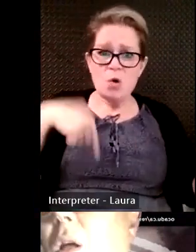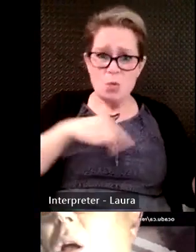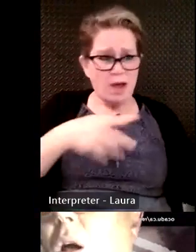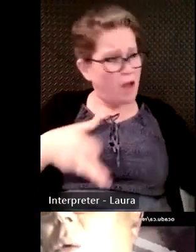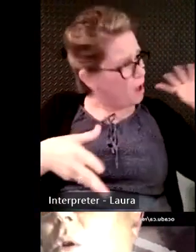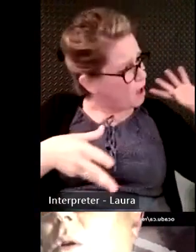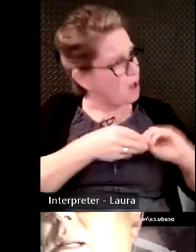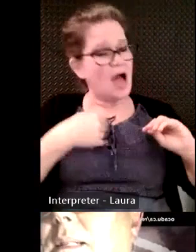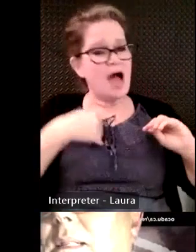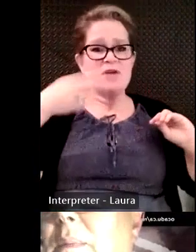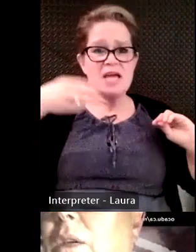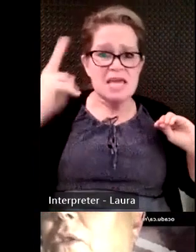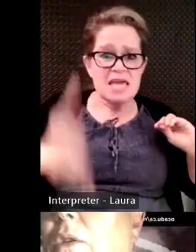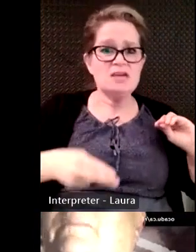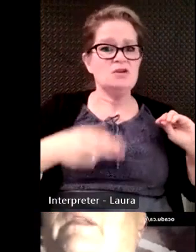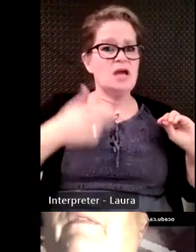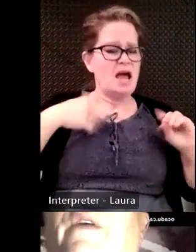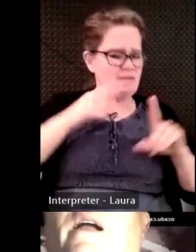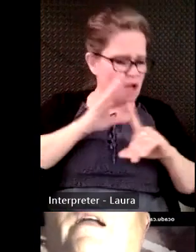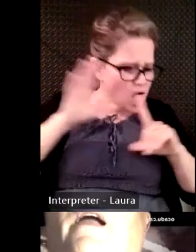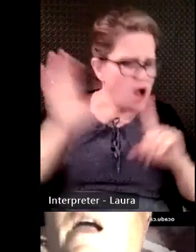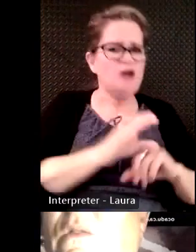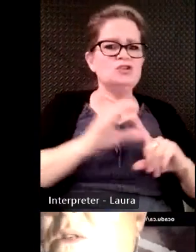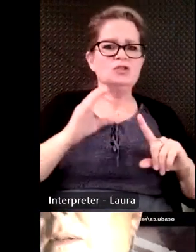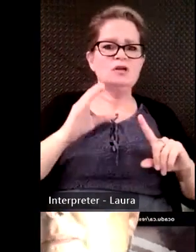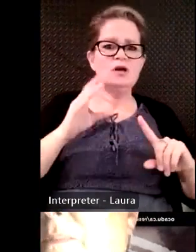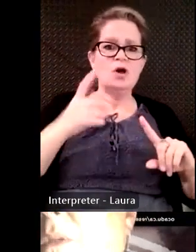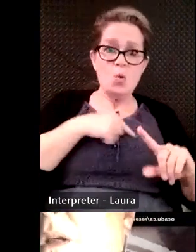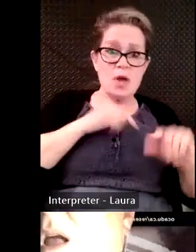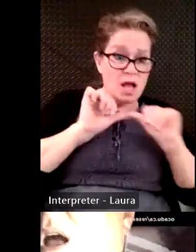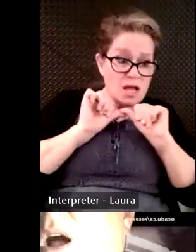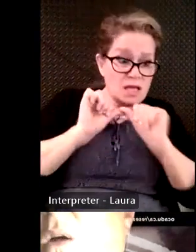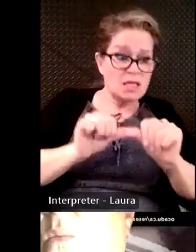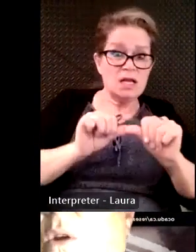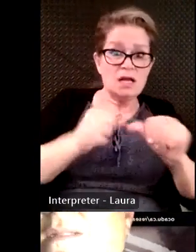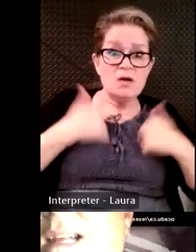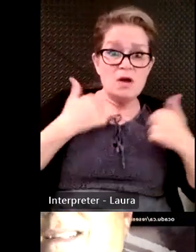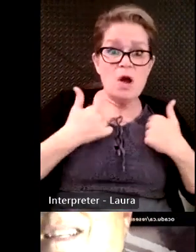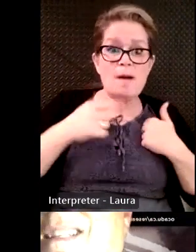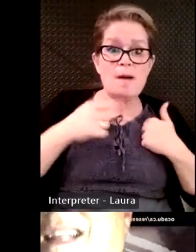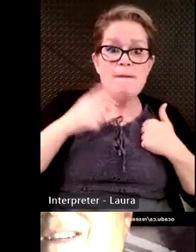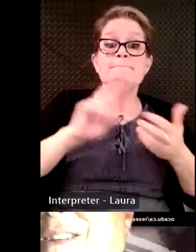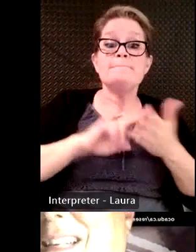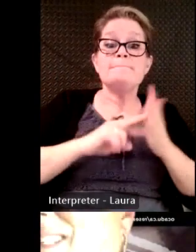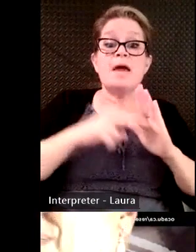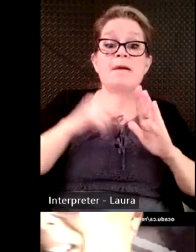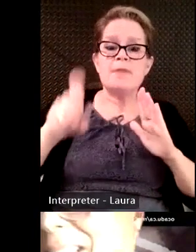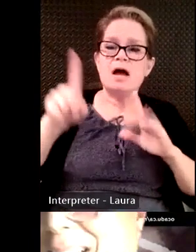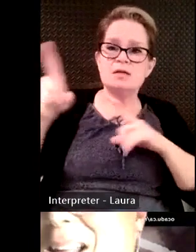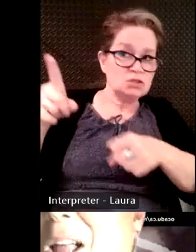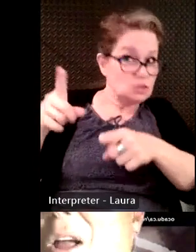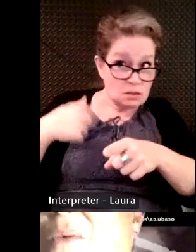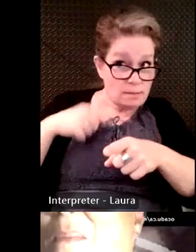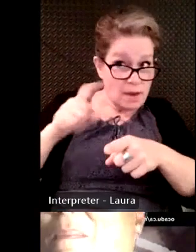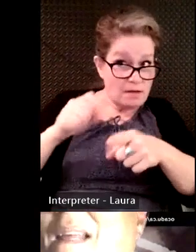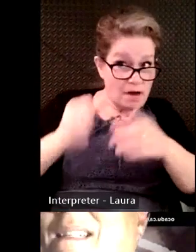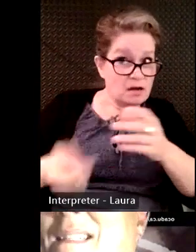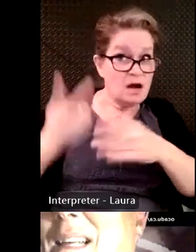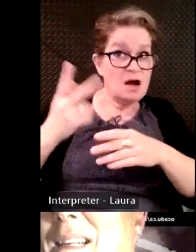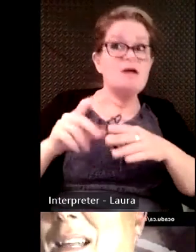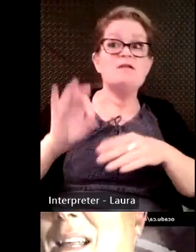survive, our work needs to be cripped the fuck out. Our work needs to center disability